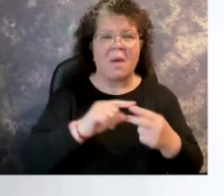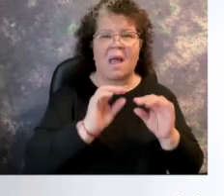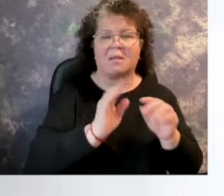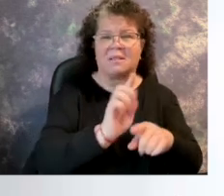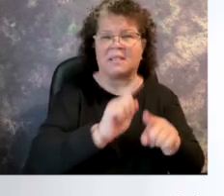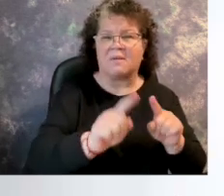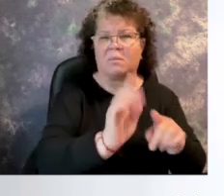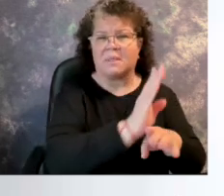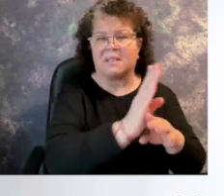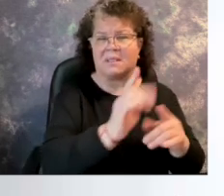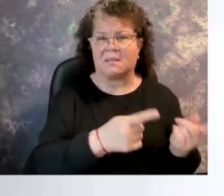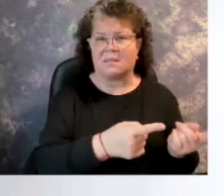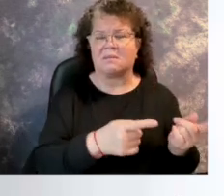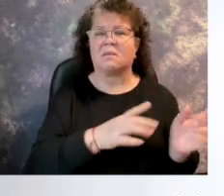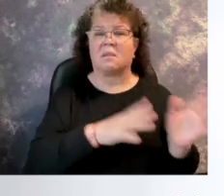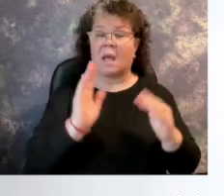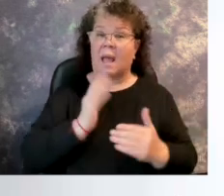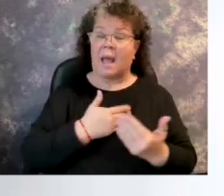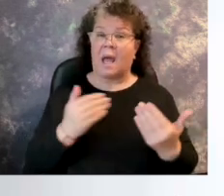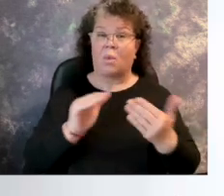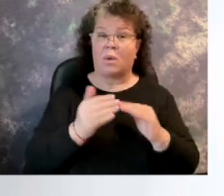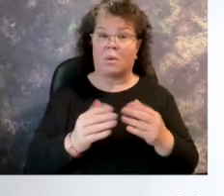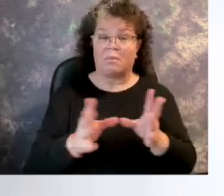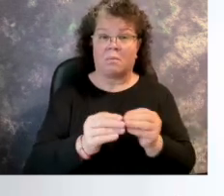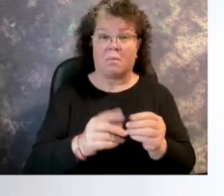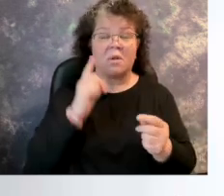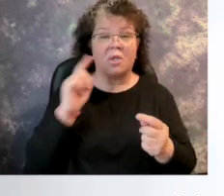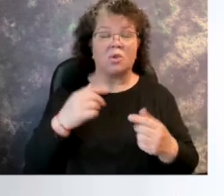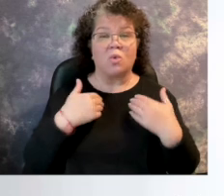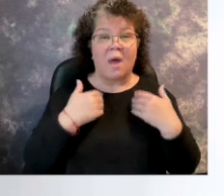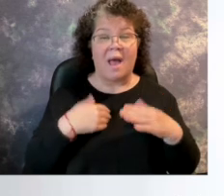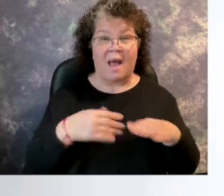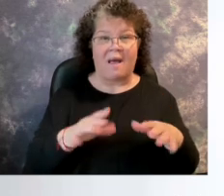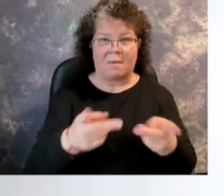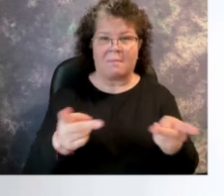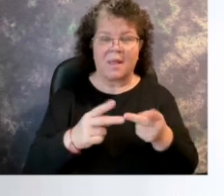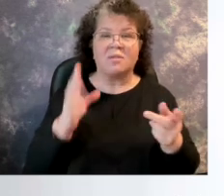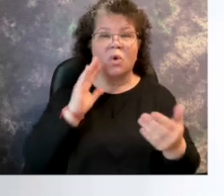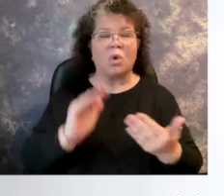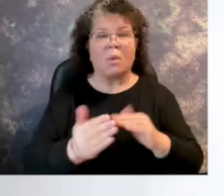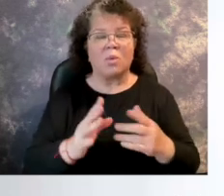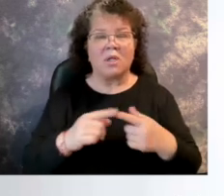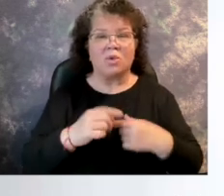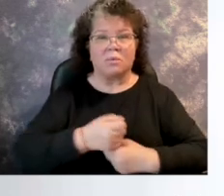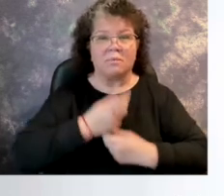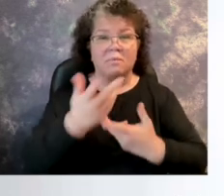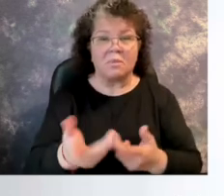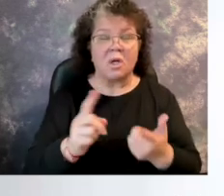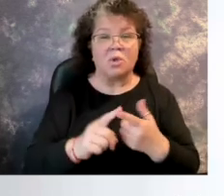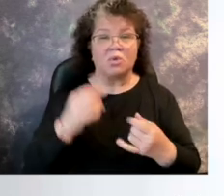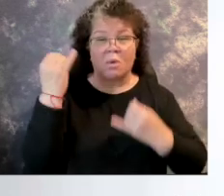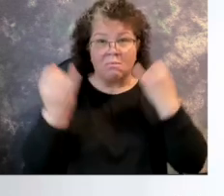Our community meetings goals include holding a platform for community voices and their priorities, brainstorming solutions